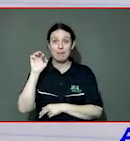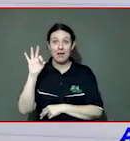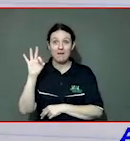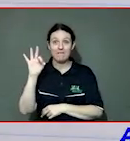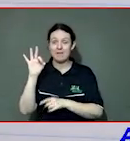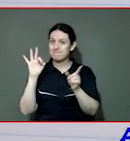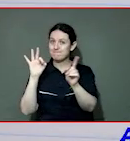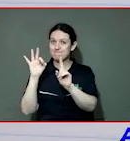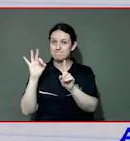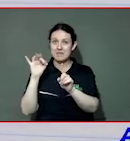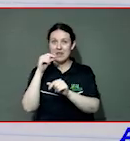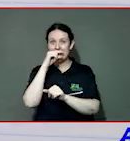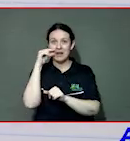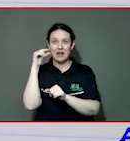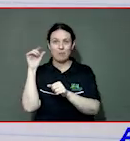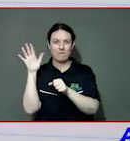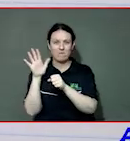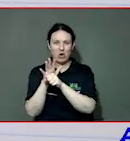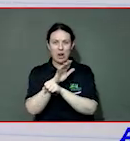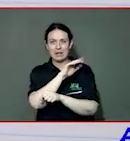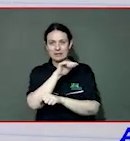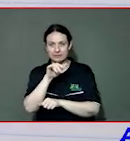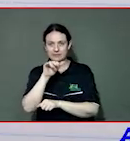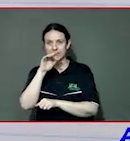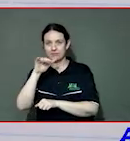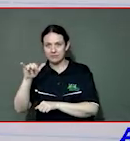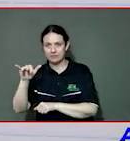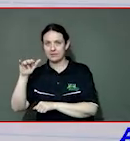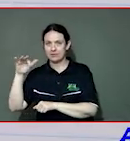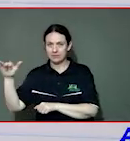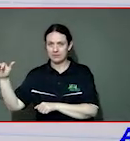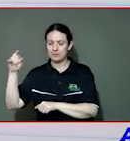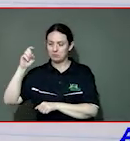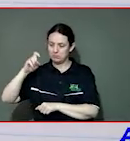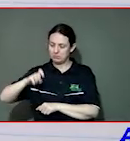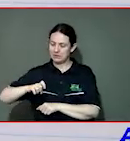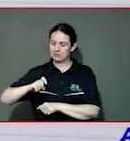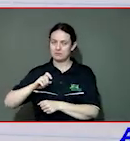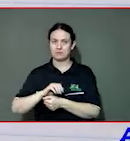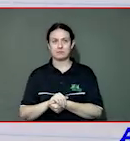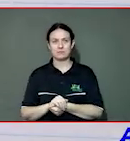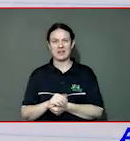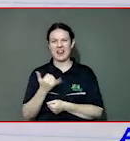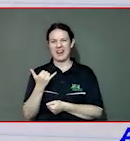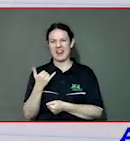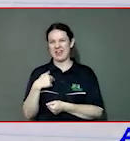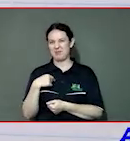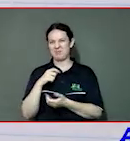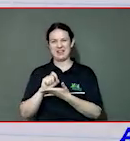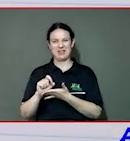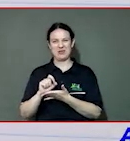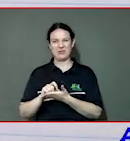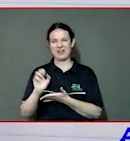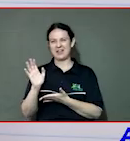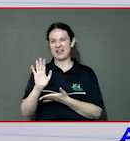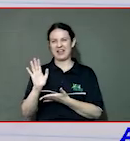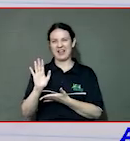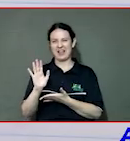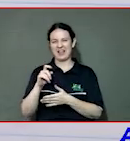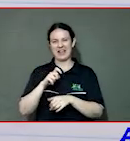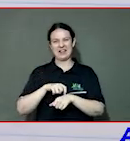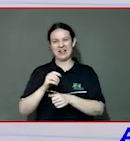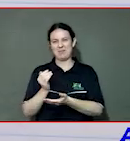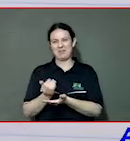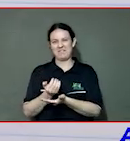must write out the word in full. Intermolecular forces. Okay, I'm not going to write it now in full just to save